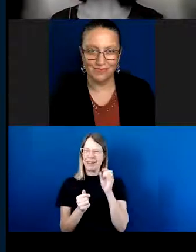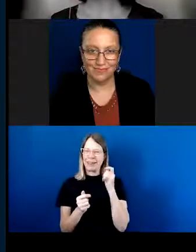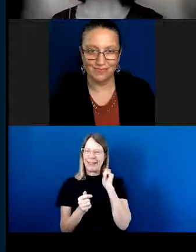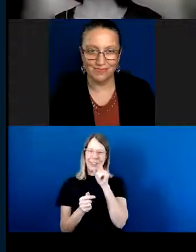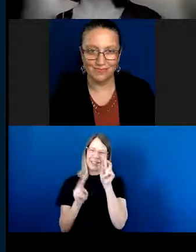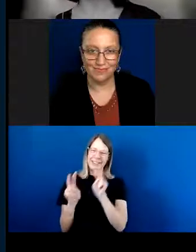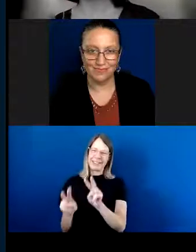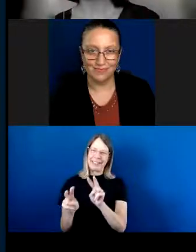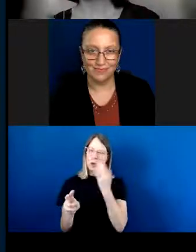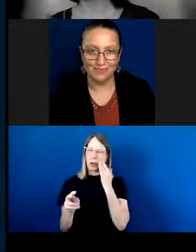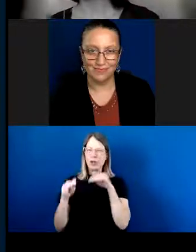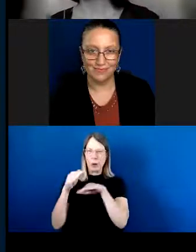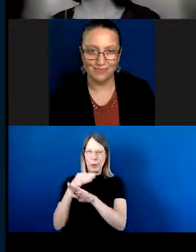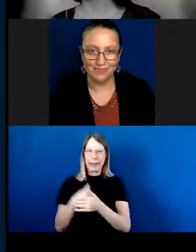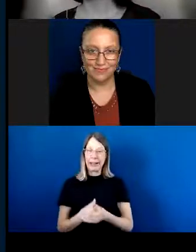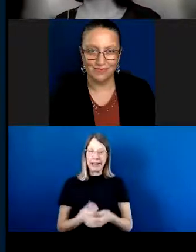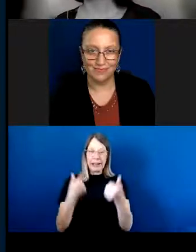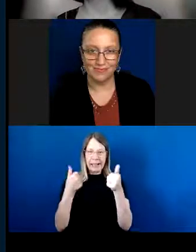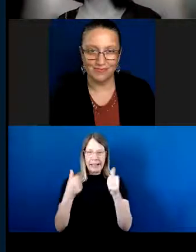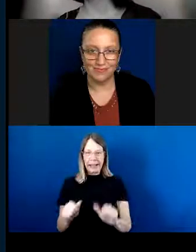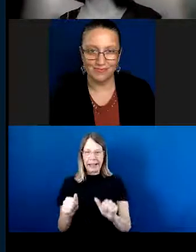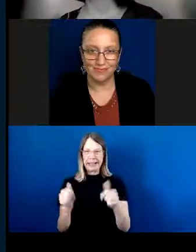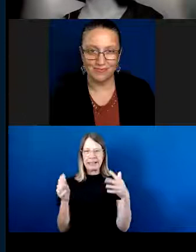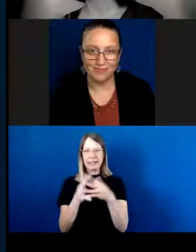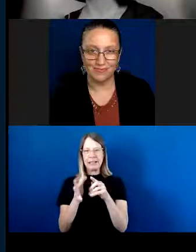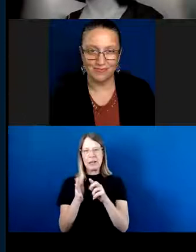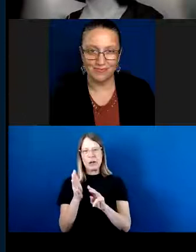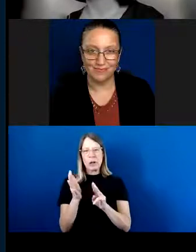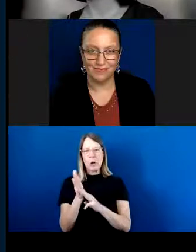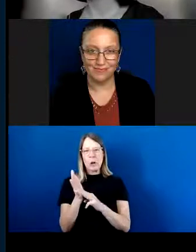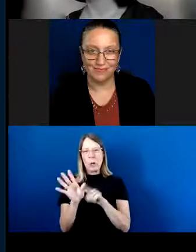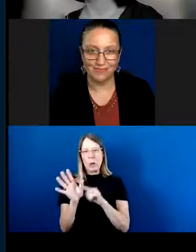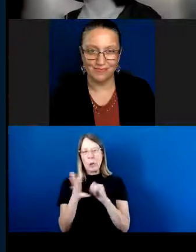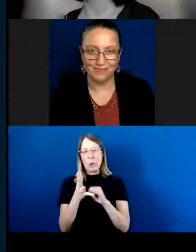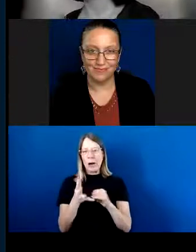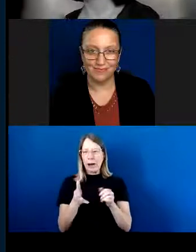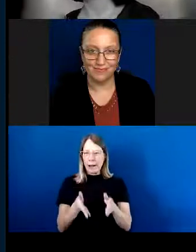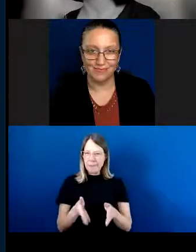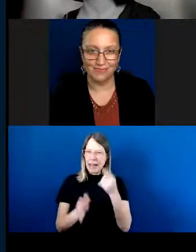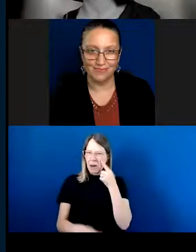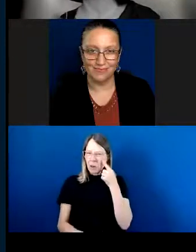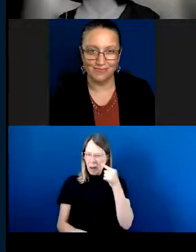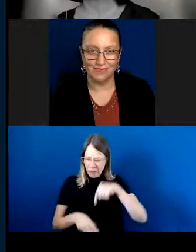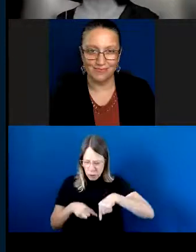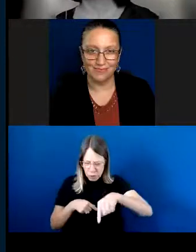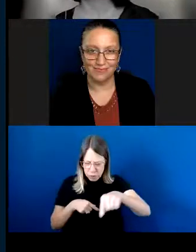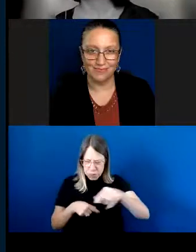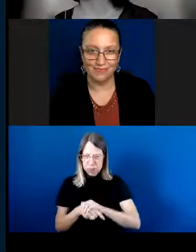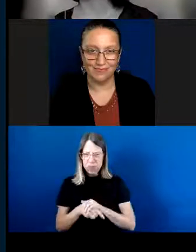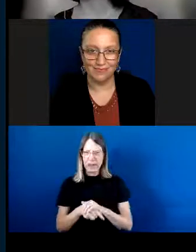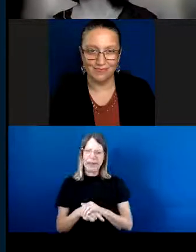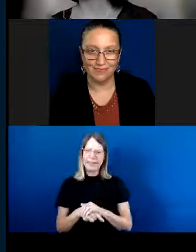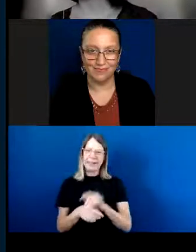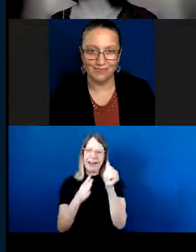Our next stop is Wemyss Lane in Surrey Hills, where we'll be stopping to look down to the ground and check out the fascinating artwork titled Hear and